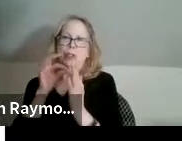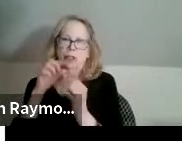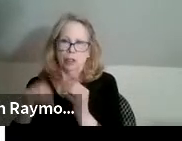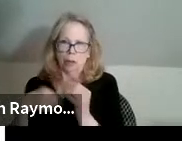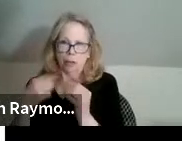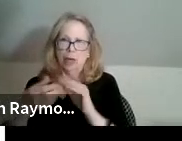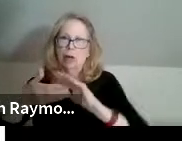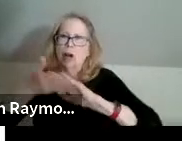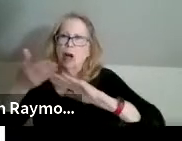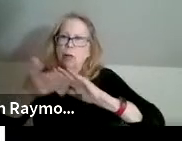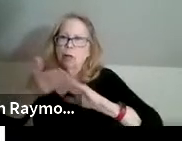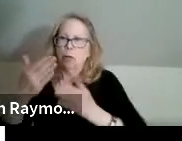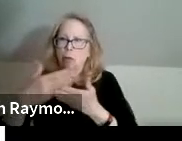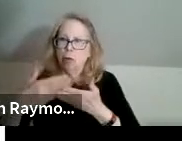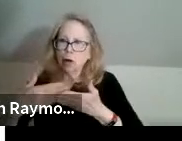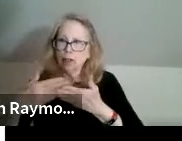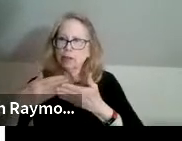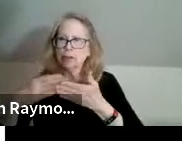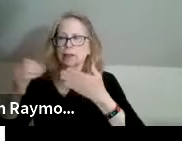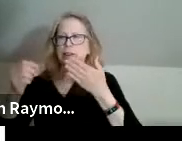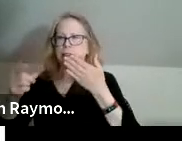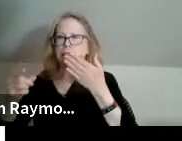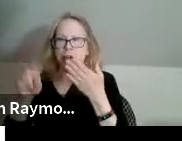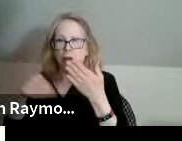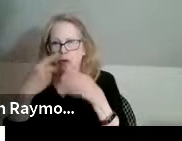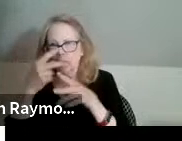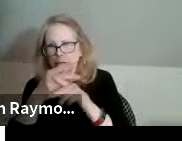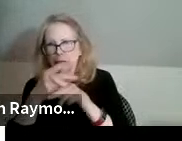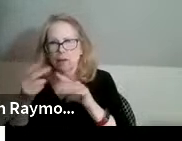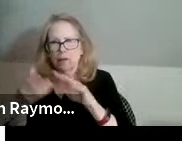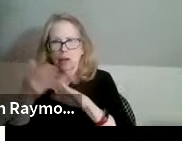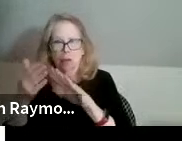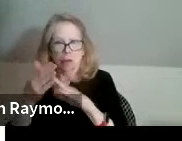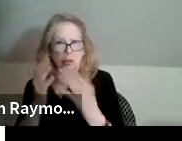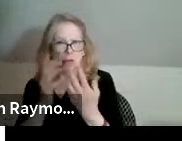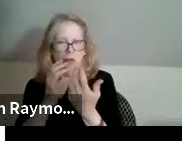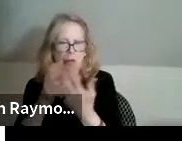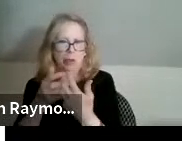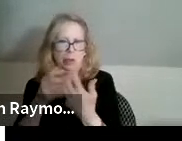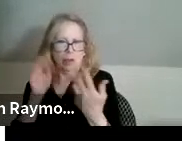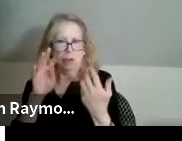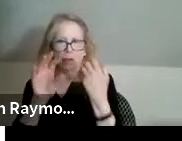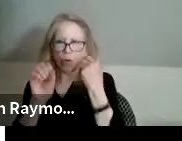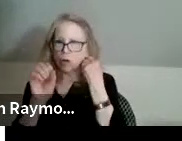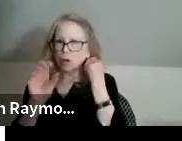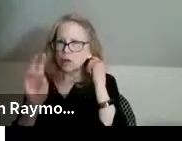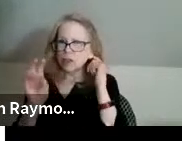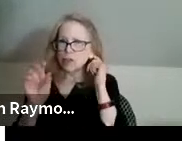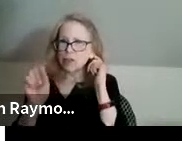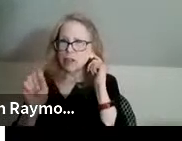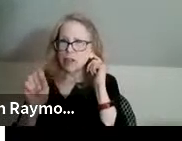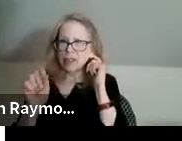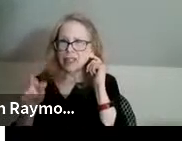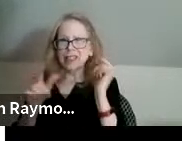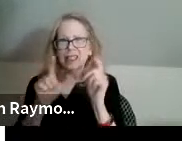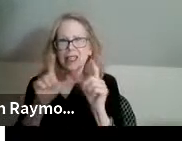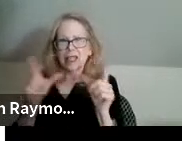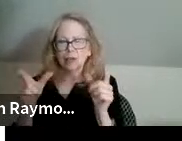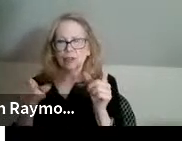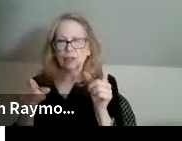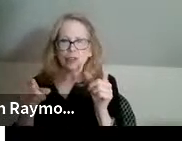operable parts used with speech output should not be the only type of operable part complying with 407.8, because that language, it's a little